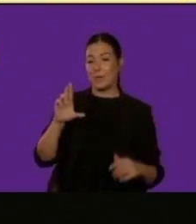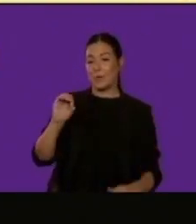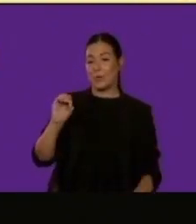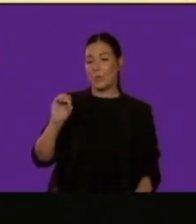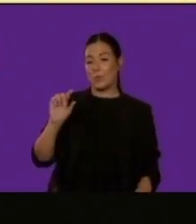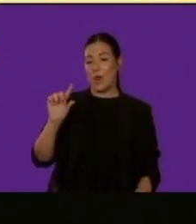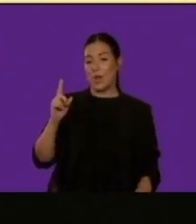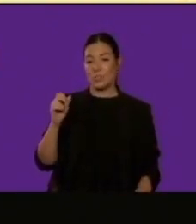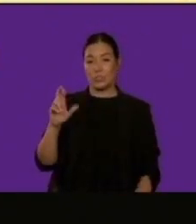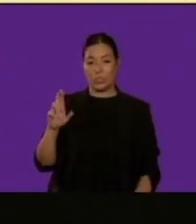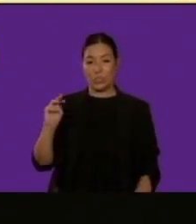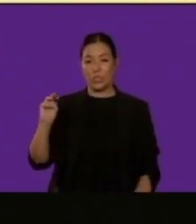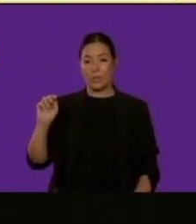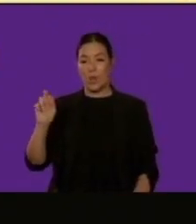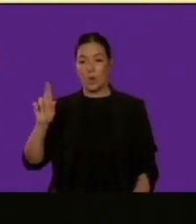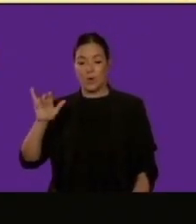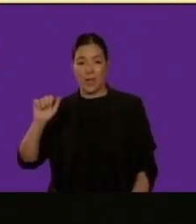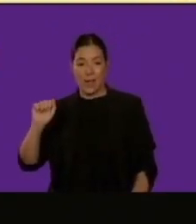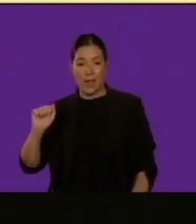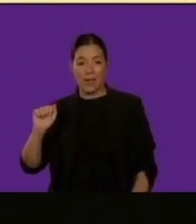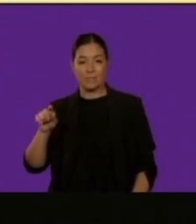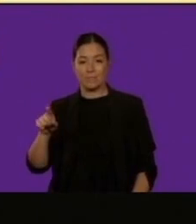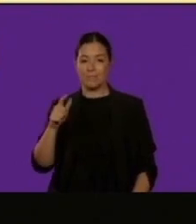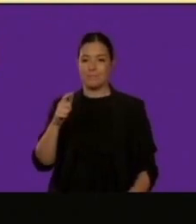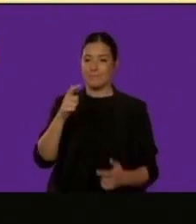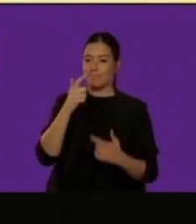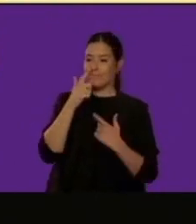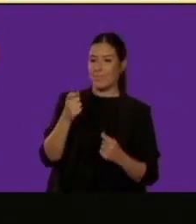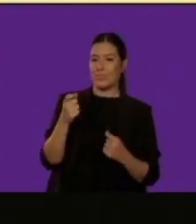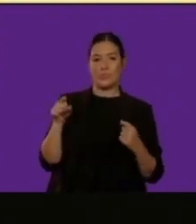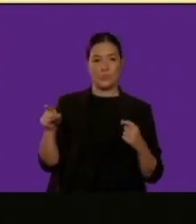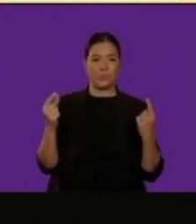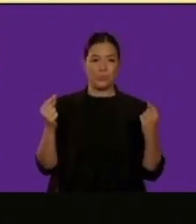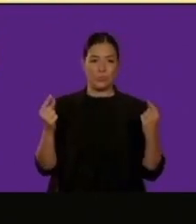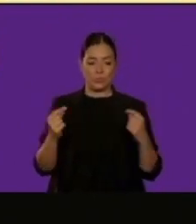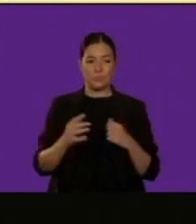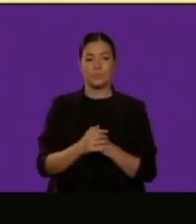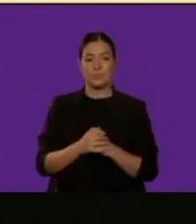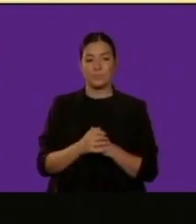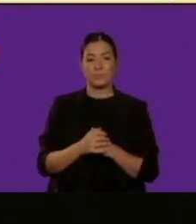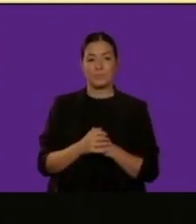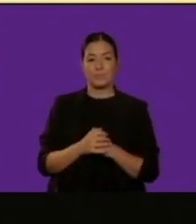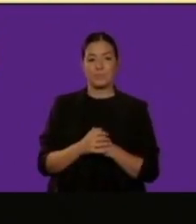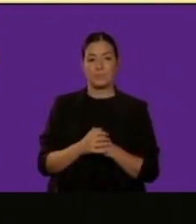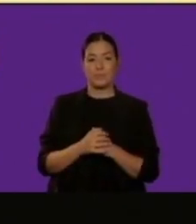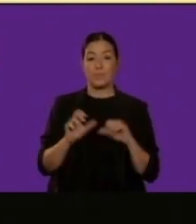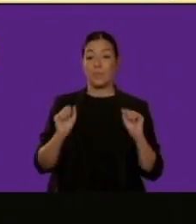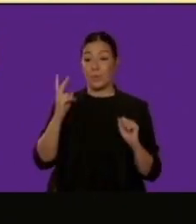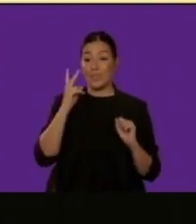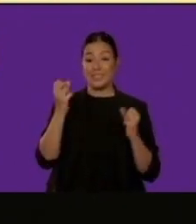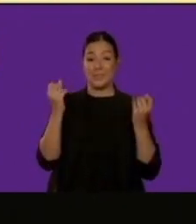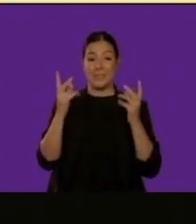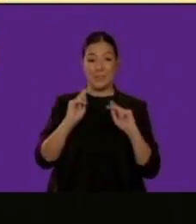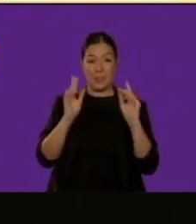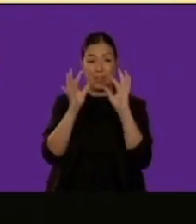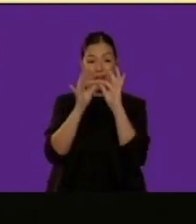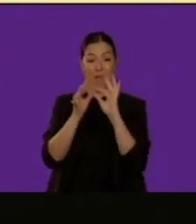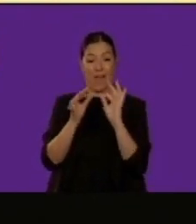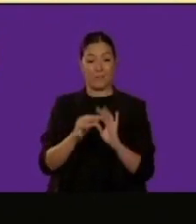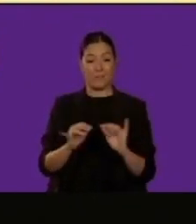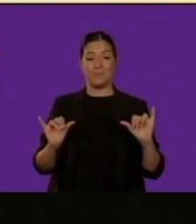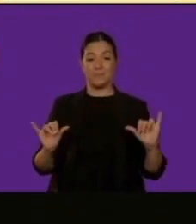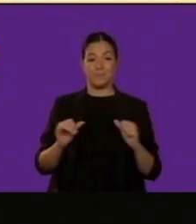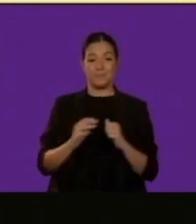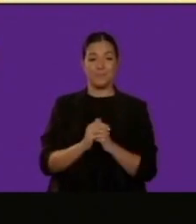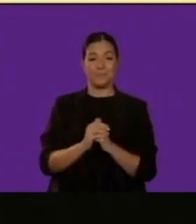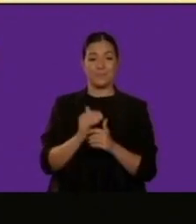Concretamente trabajo en un grupo de And investigación. I work with a research group named UdiGitalEdu. Y en este grupo lo que hacemos es un grupo And in this